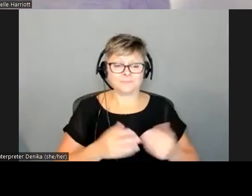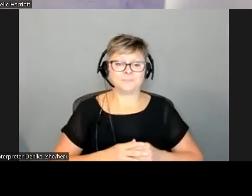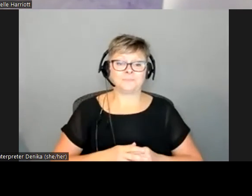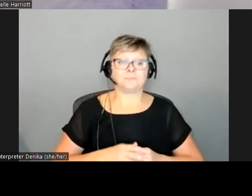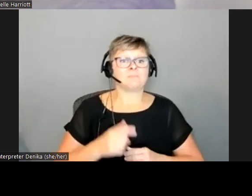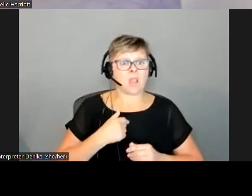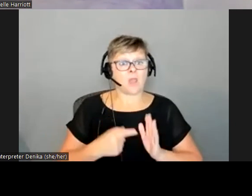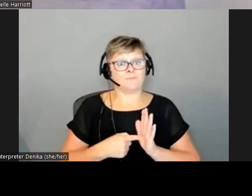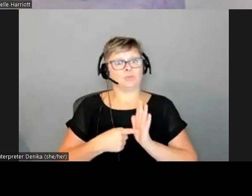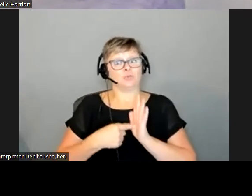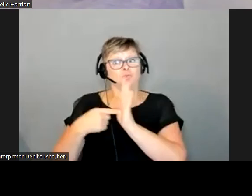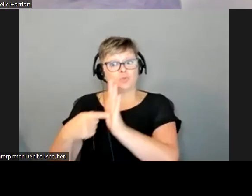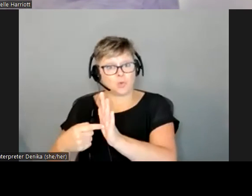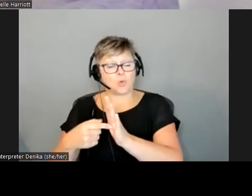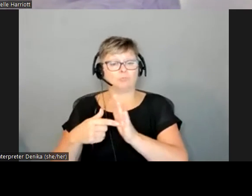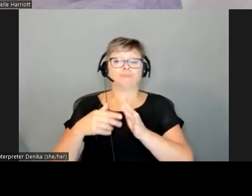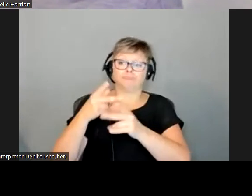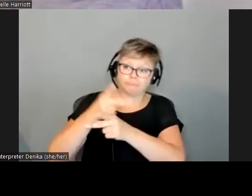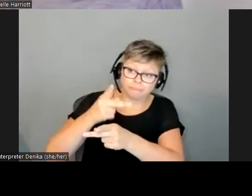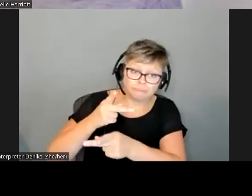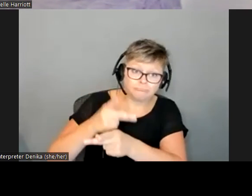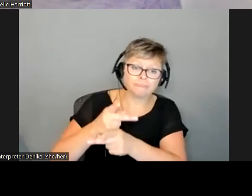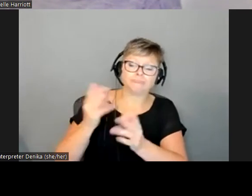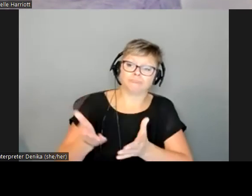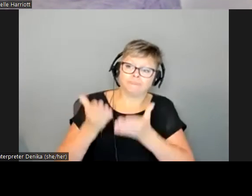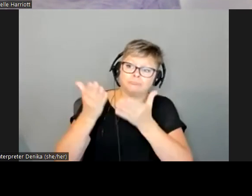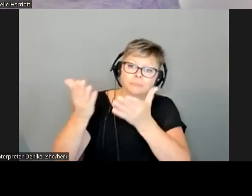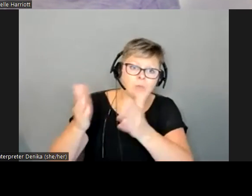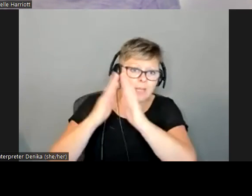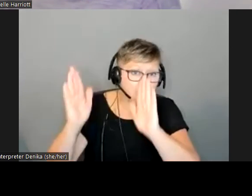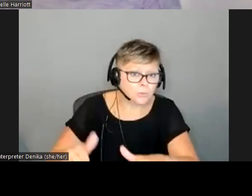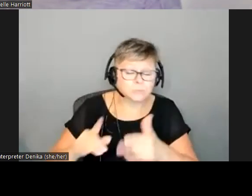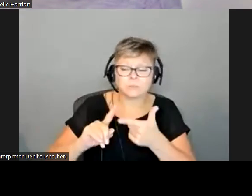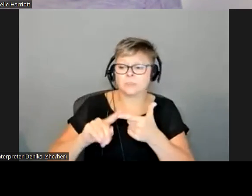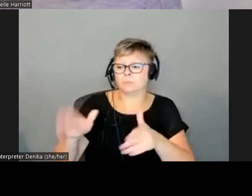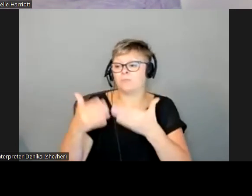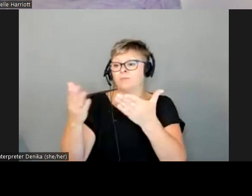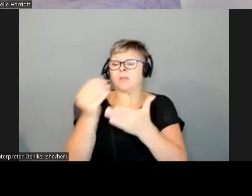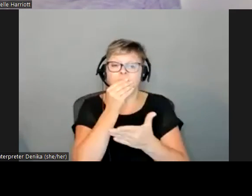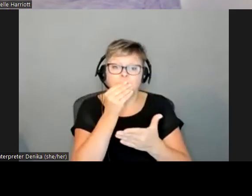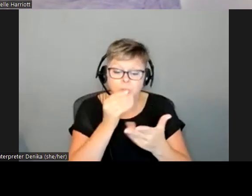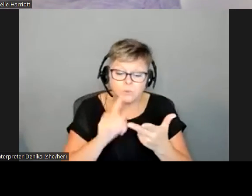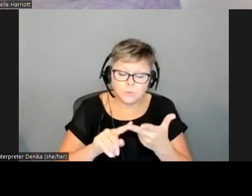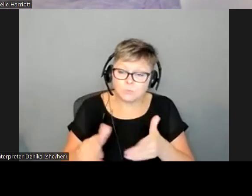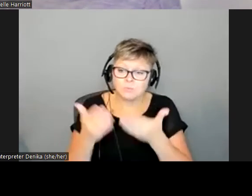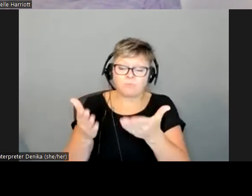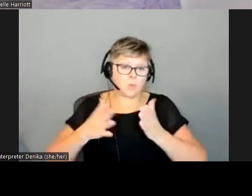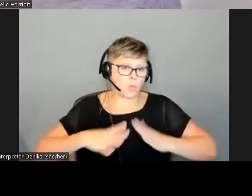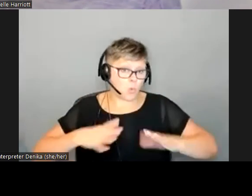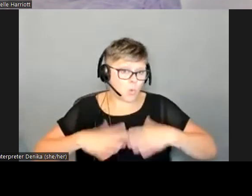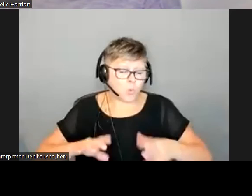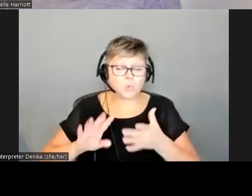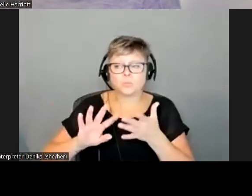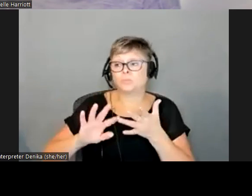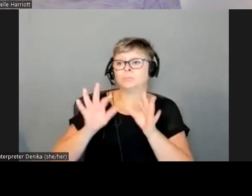kindness and caring by providing for them housing, food, clothing, language